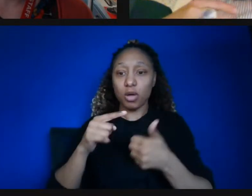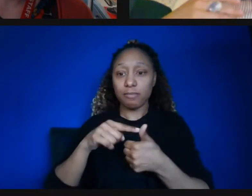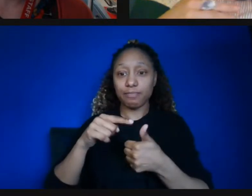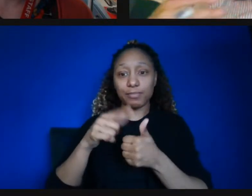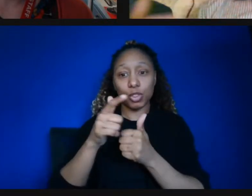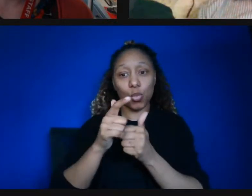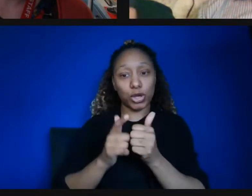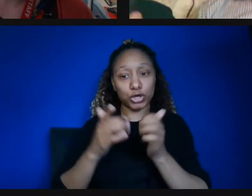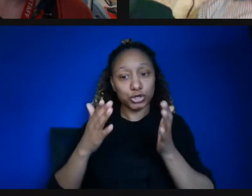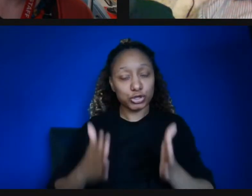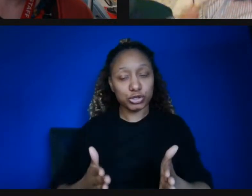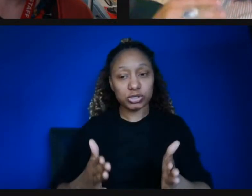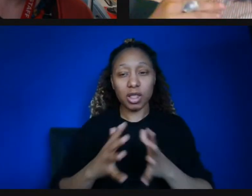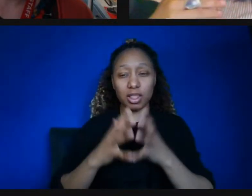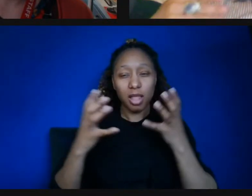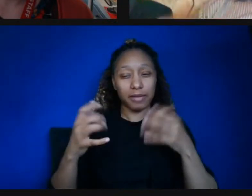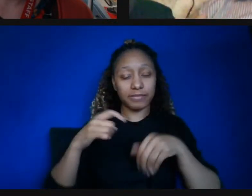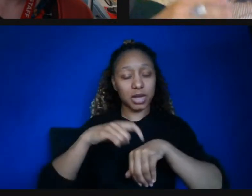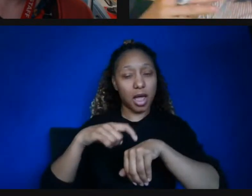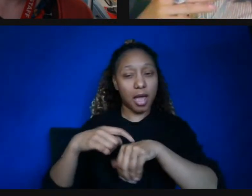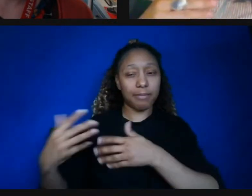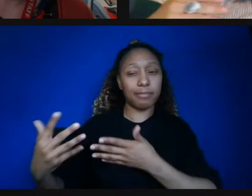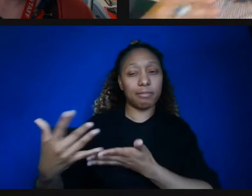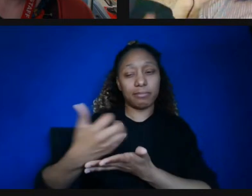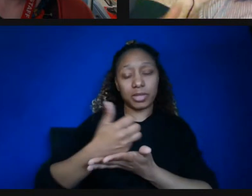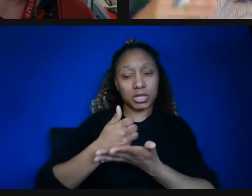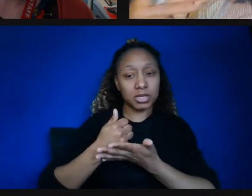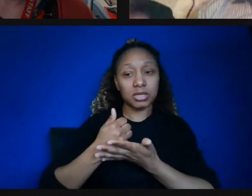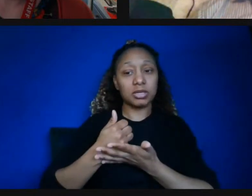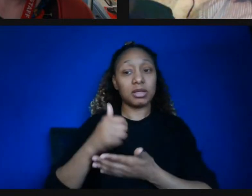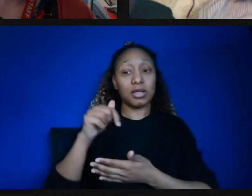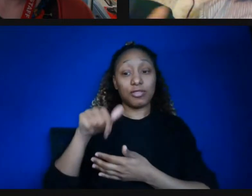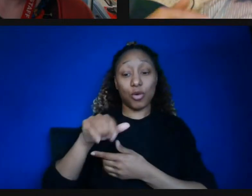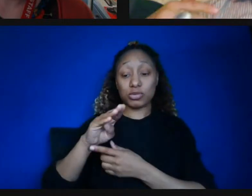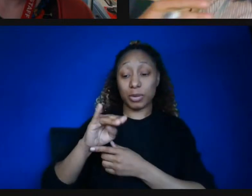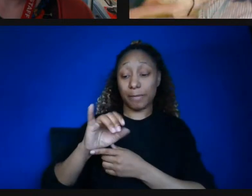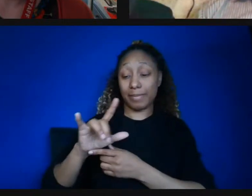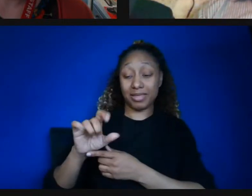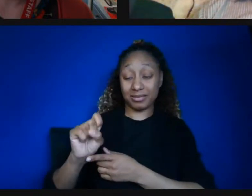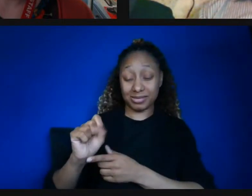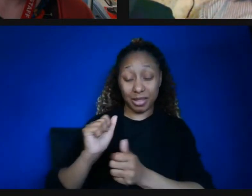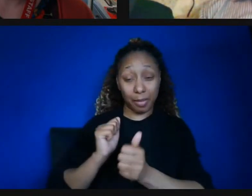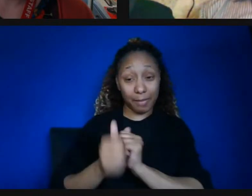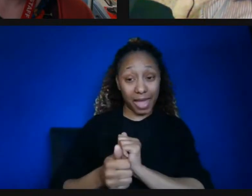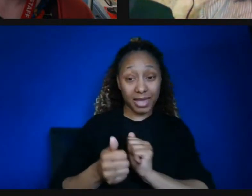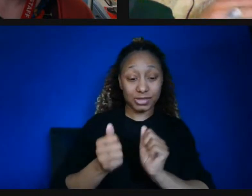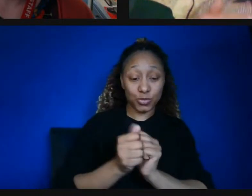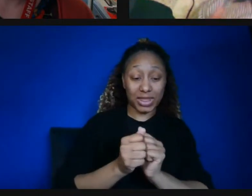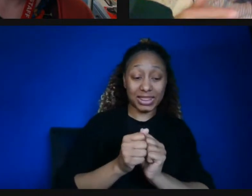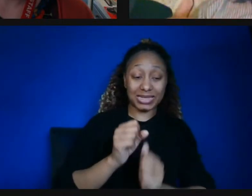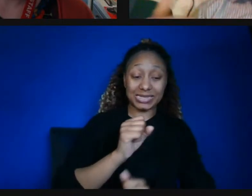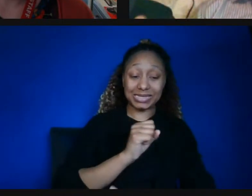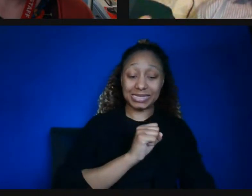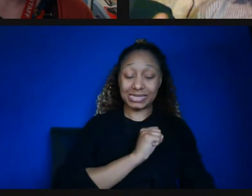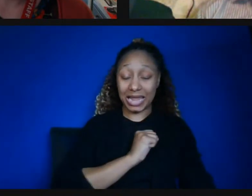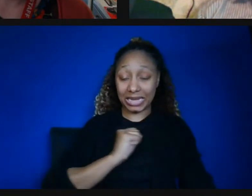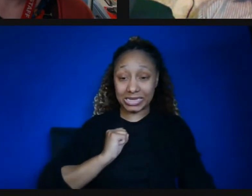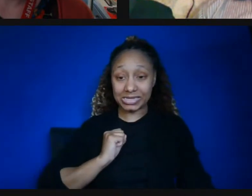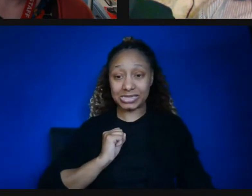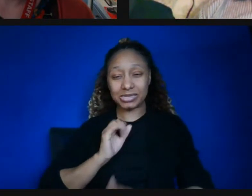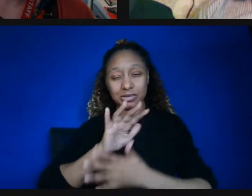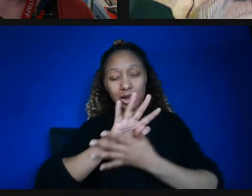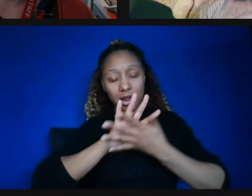vast amounts of time. These are bills that are passed through senates. It's a whole legal